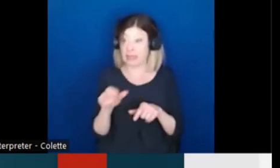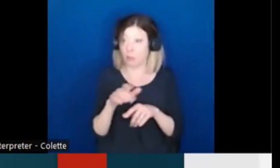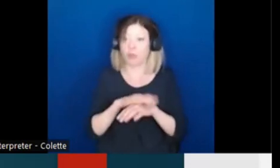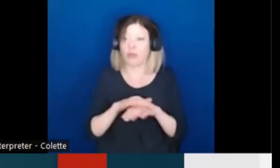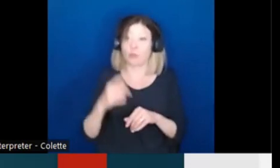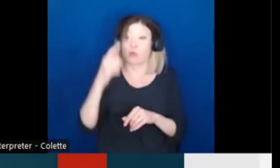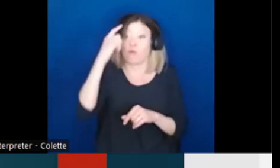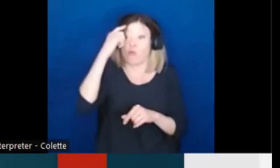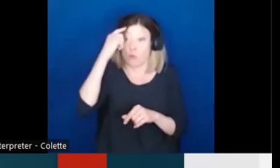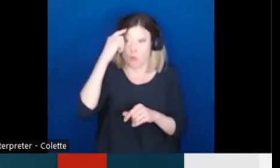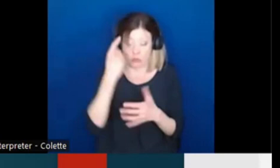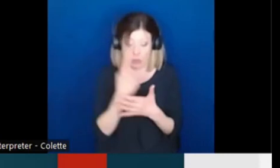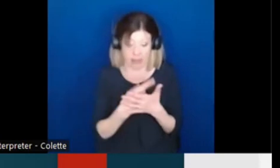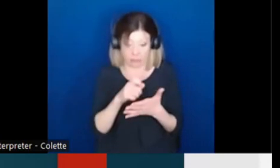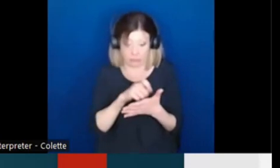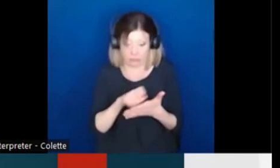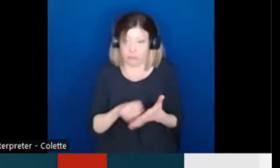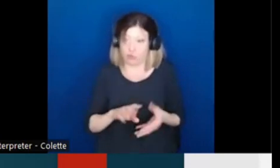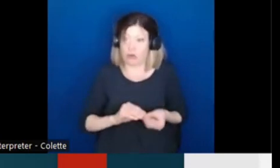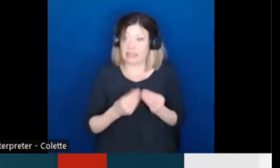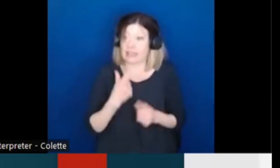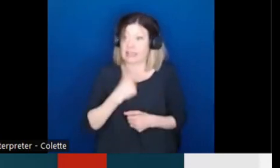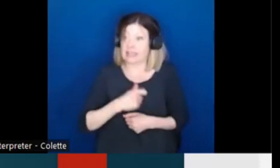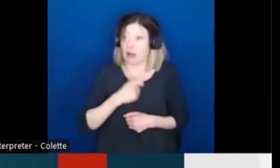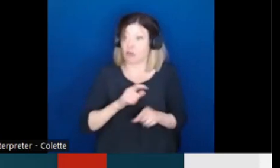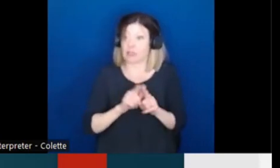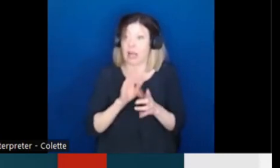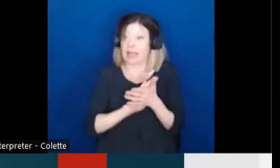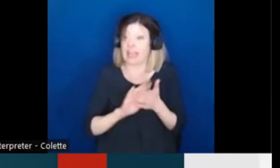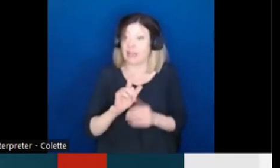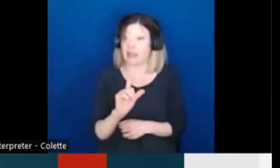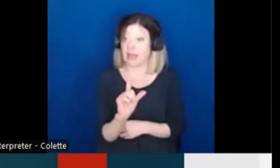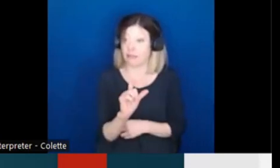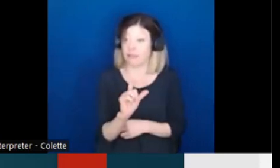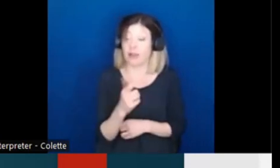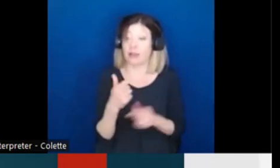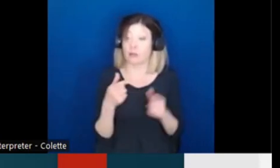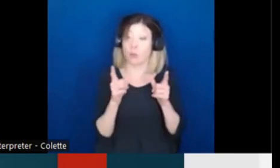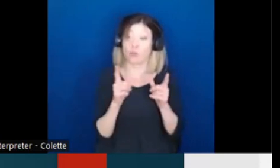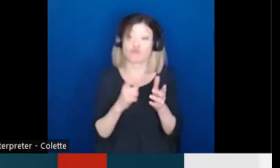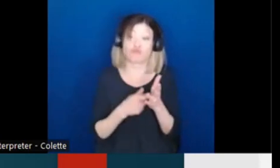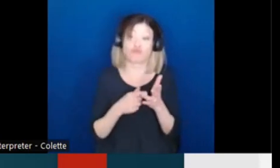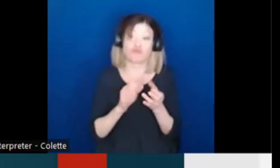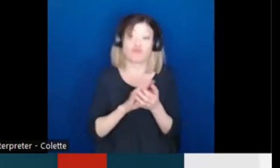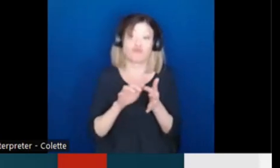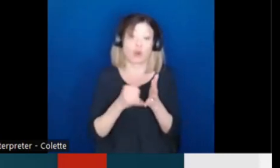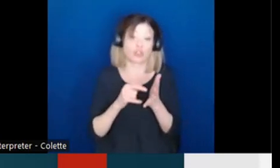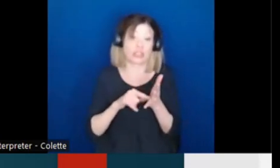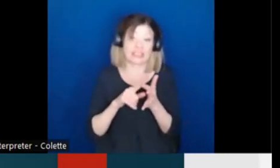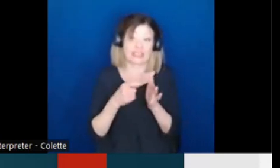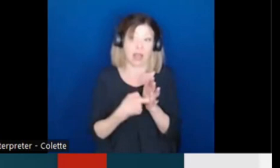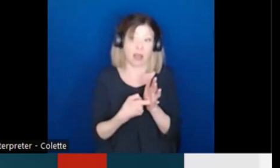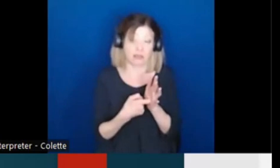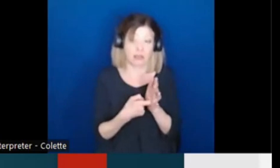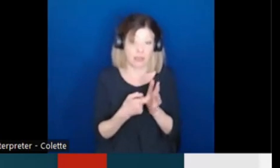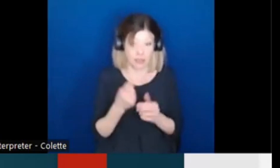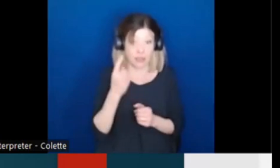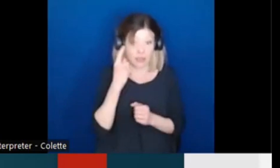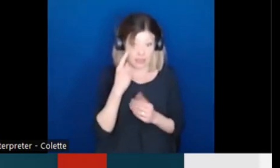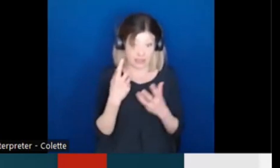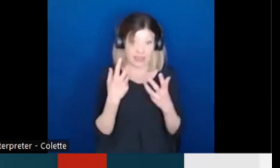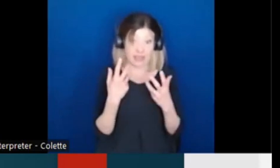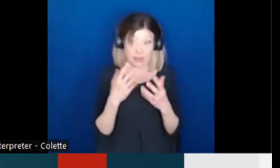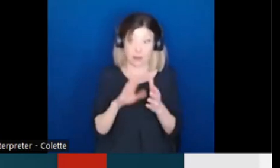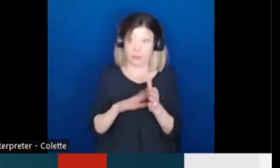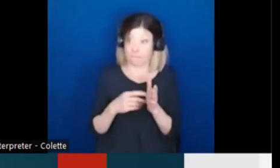age, they might not have created Heathcliff and Rochester. So I think we've got a lot to thank Mr. Brontë